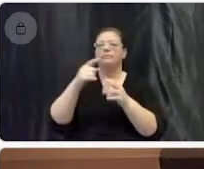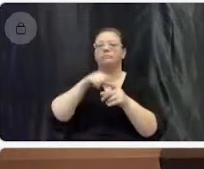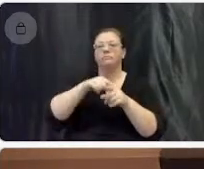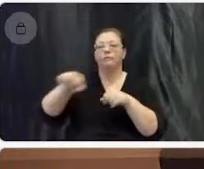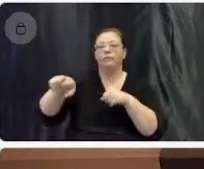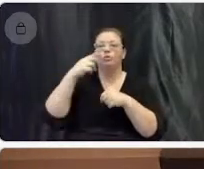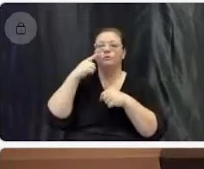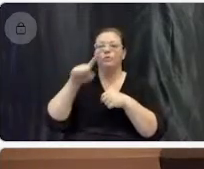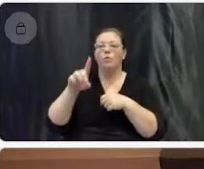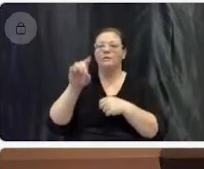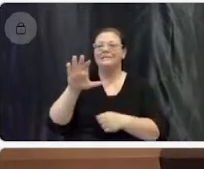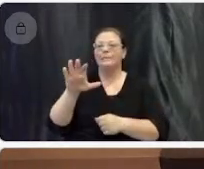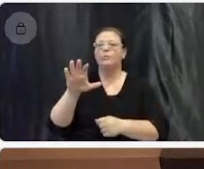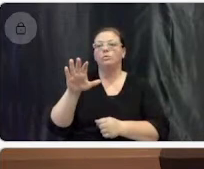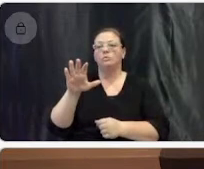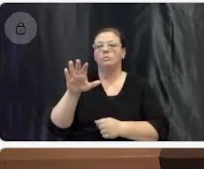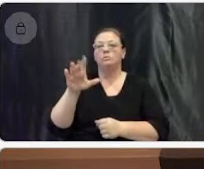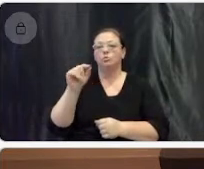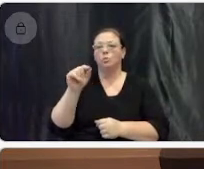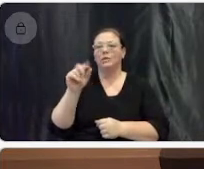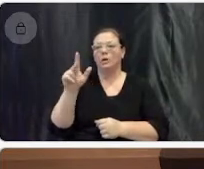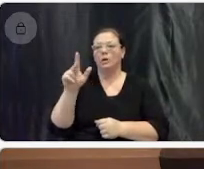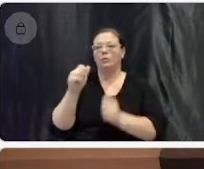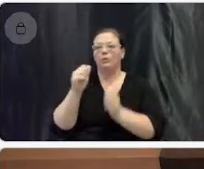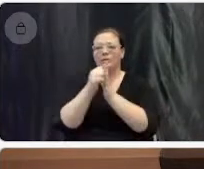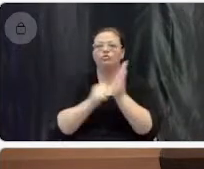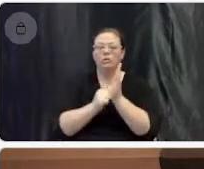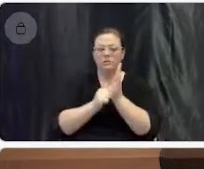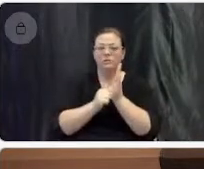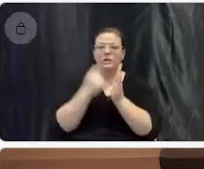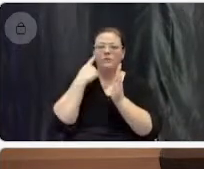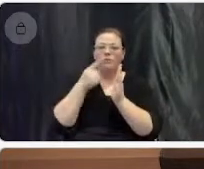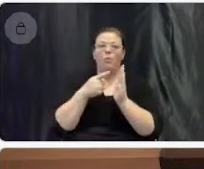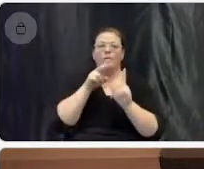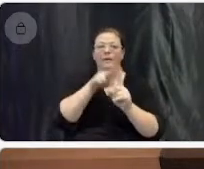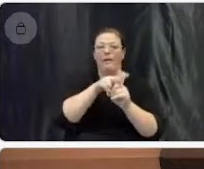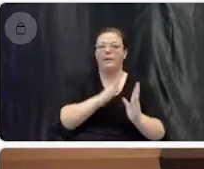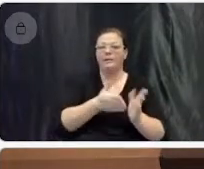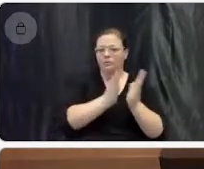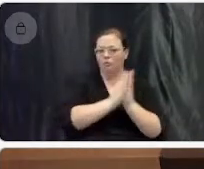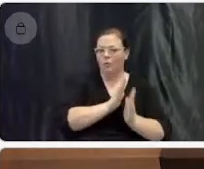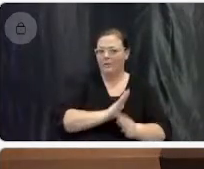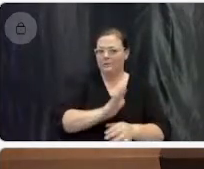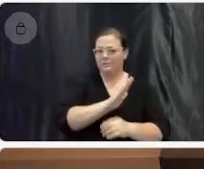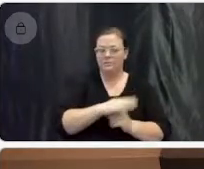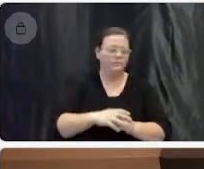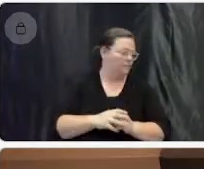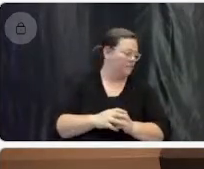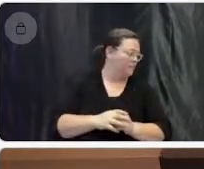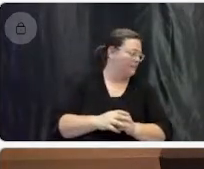December 14th, 2023 agenda at the applicant's request. Item